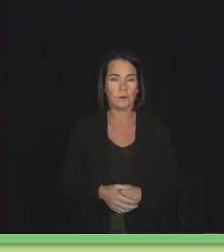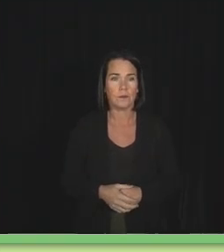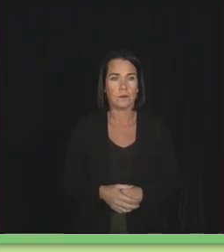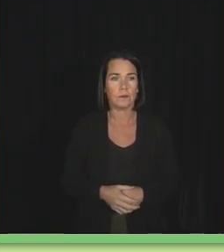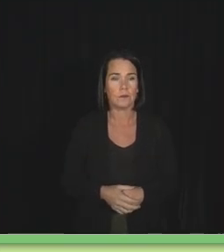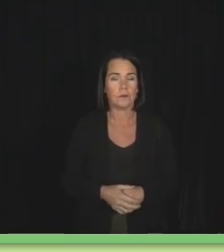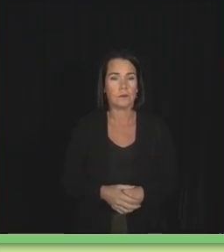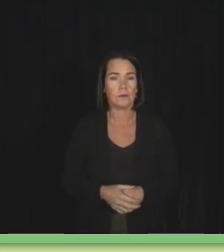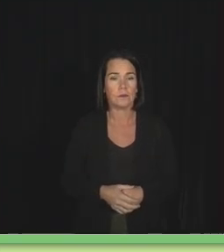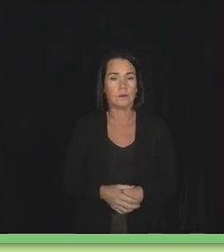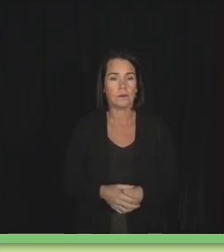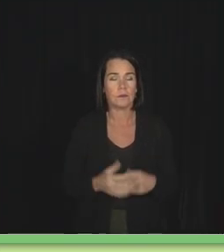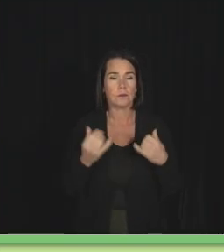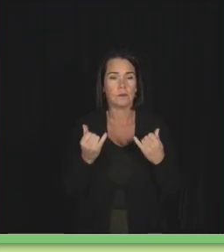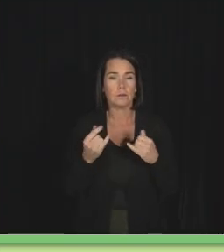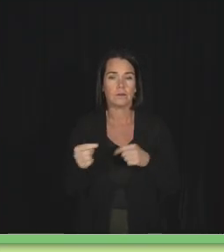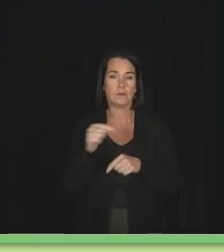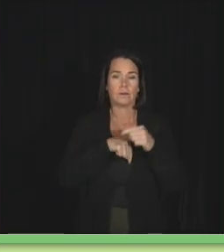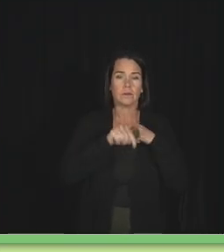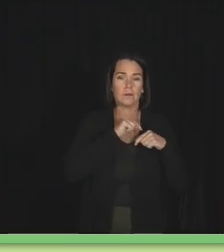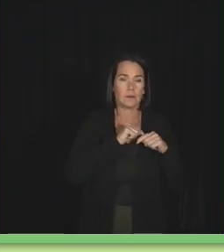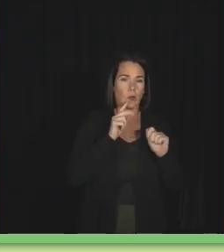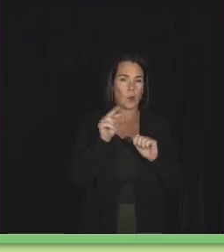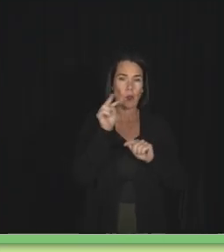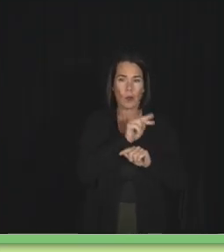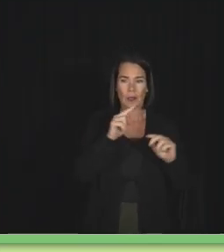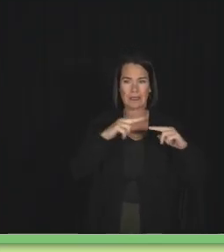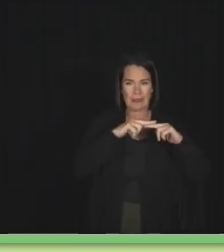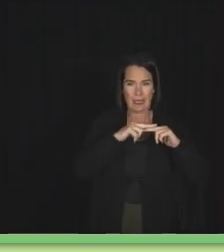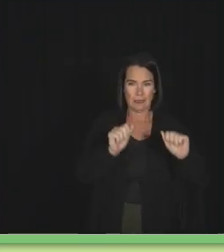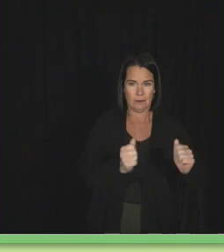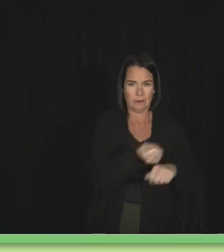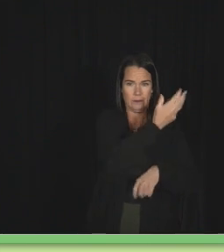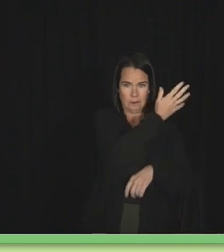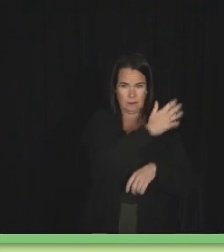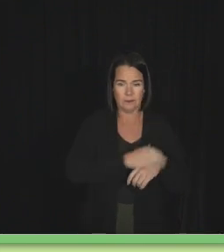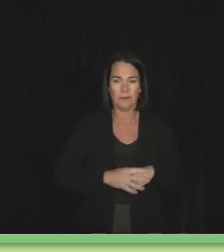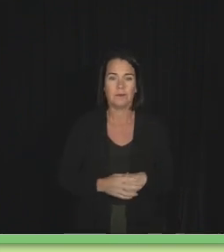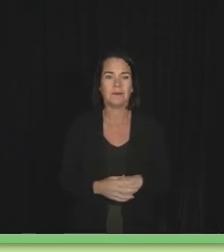to the slides.